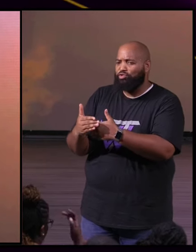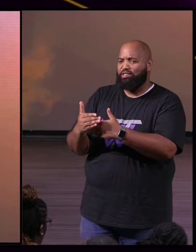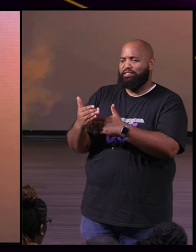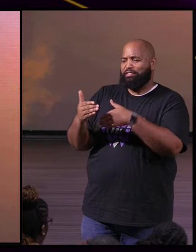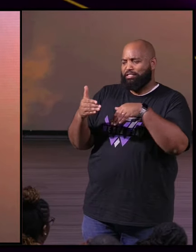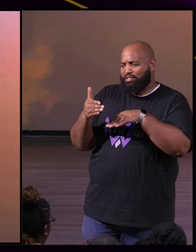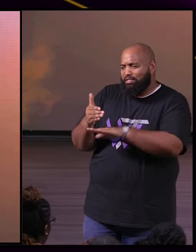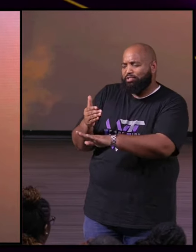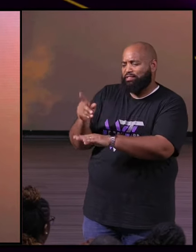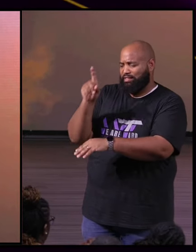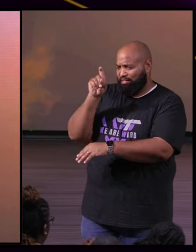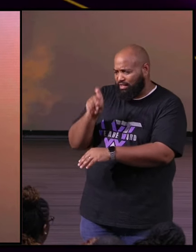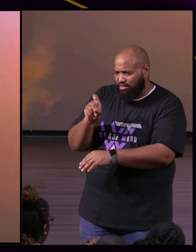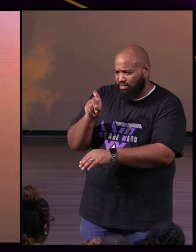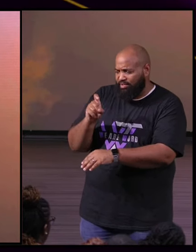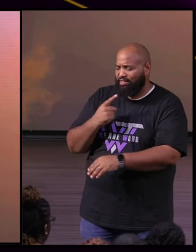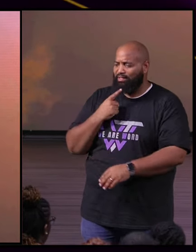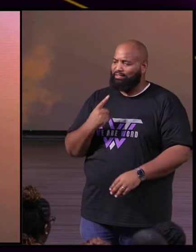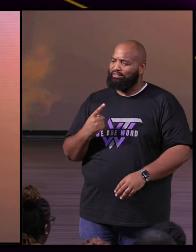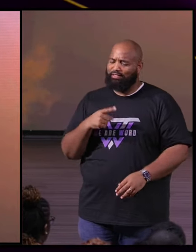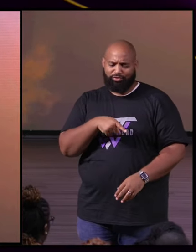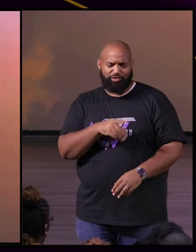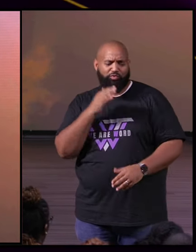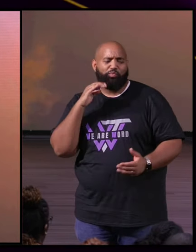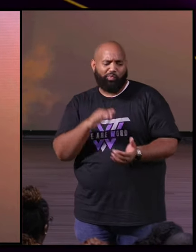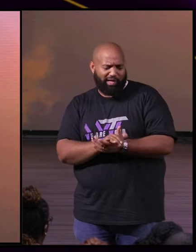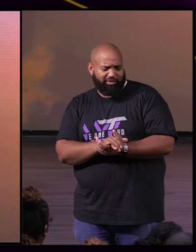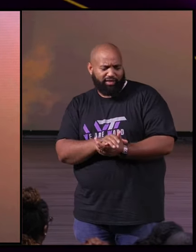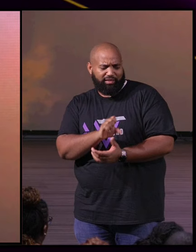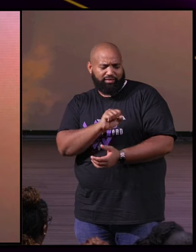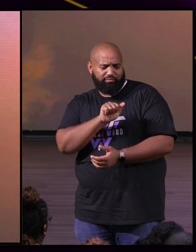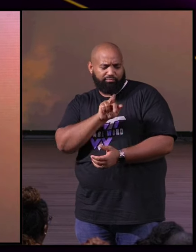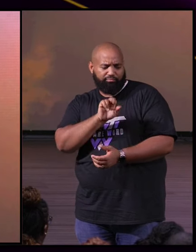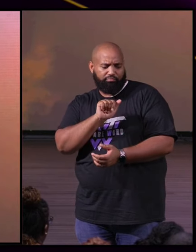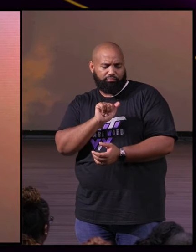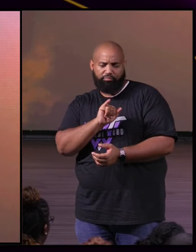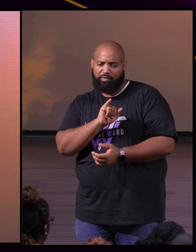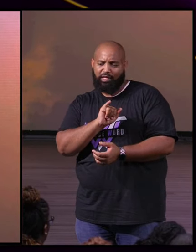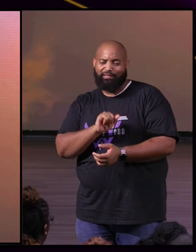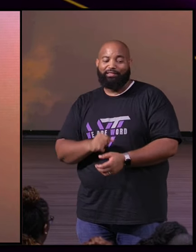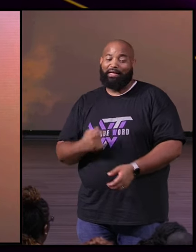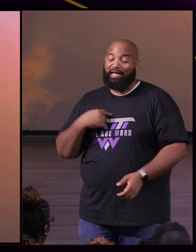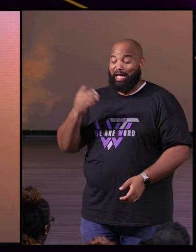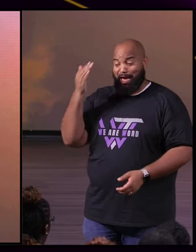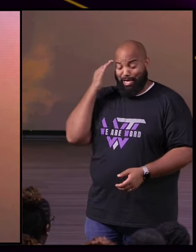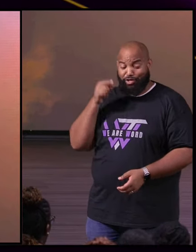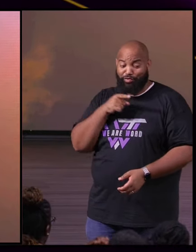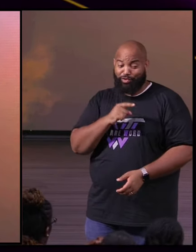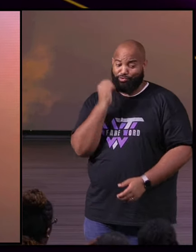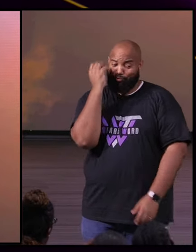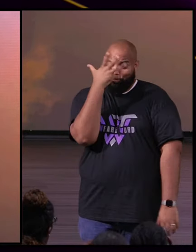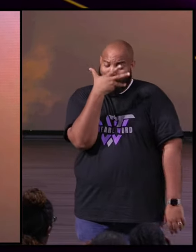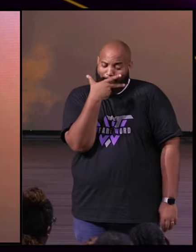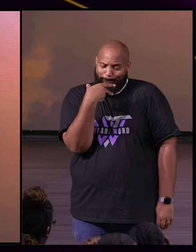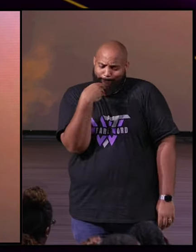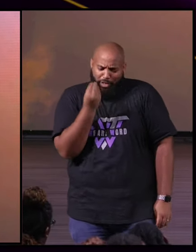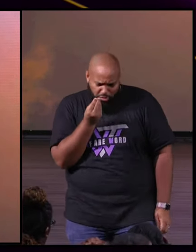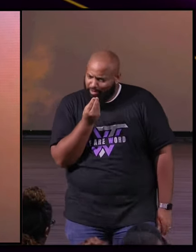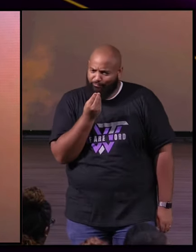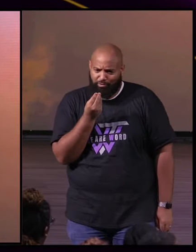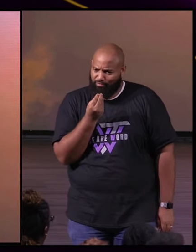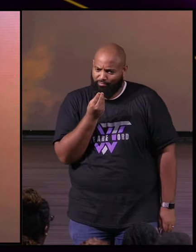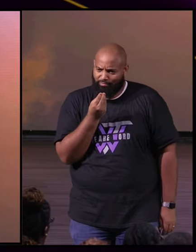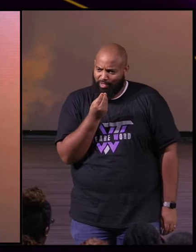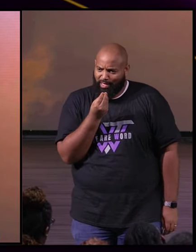entering Egypt, that he said to Sarai, his wife, "Indeed, I know that you are a woman of